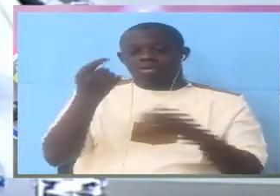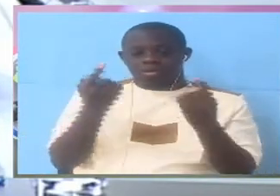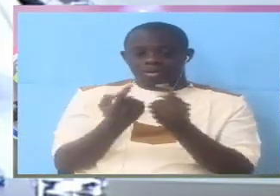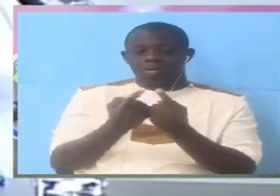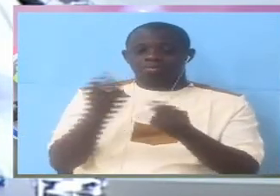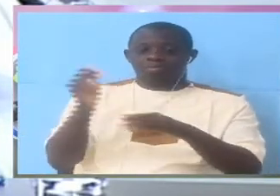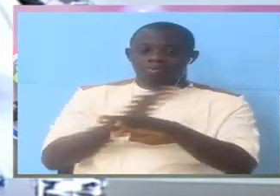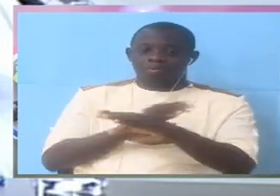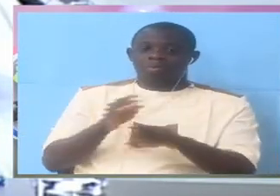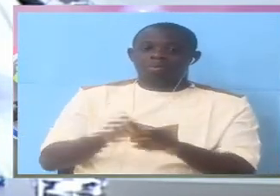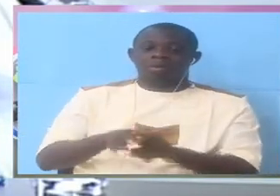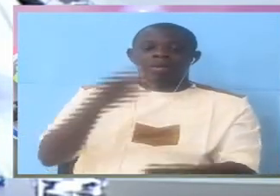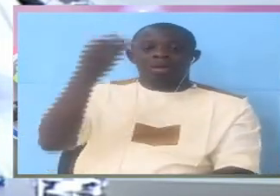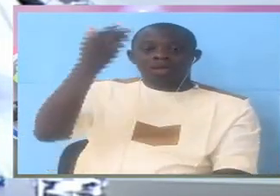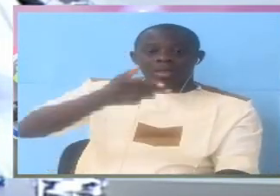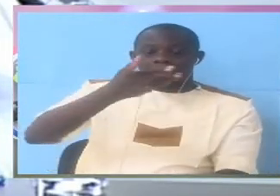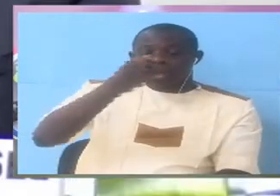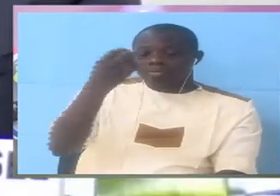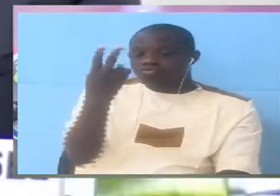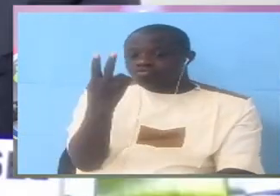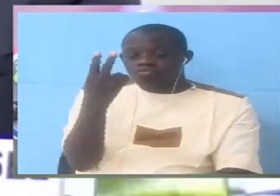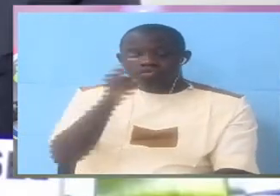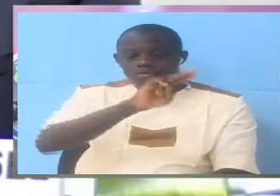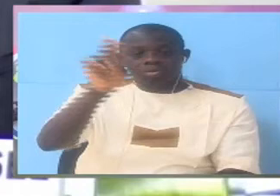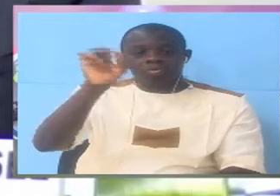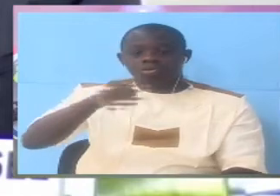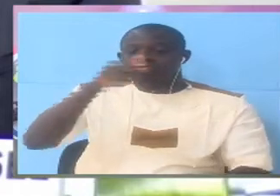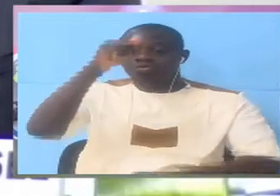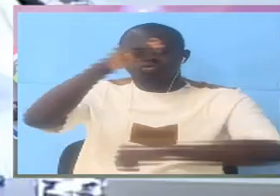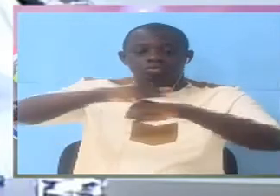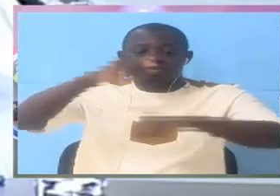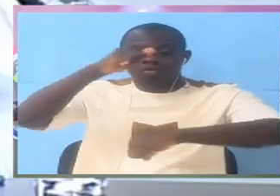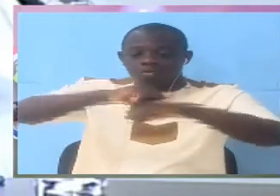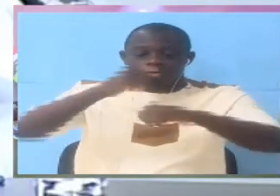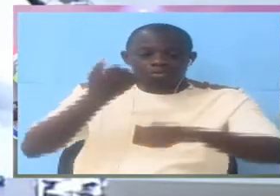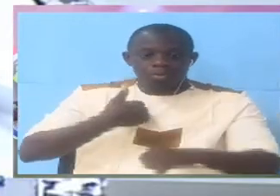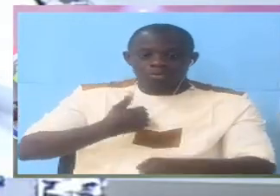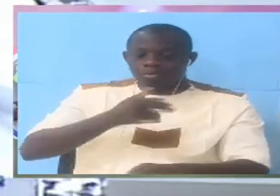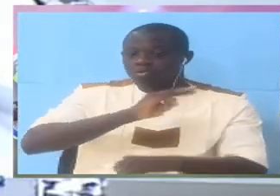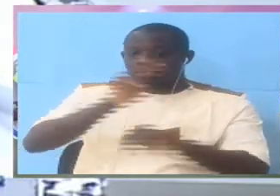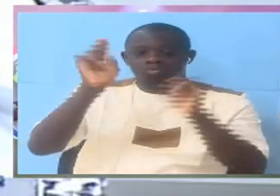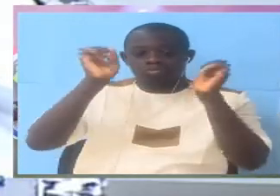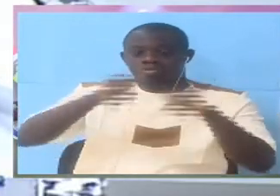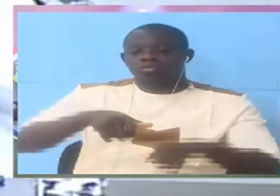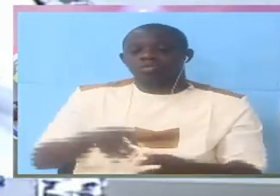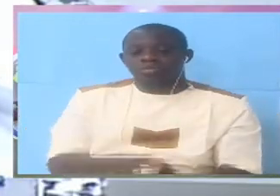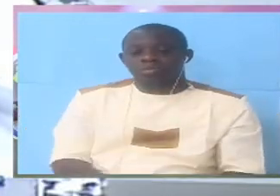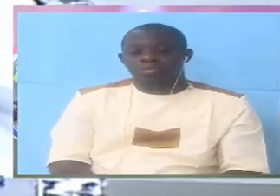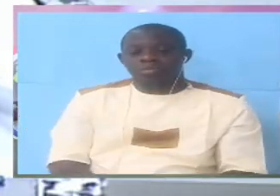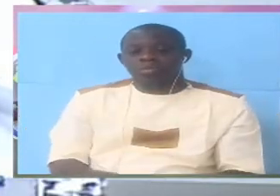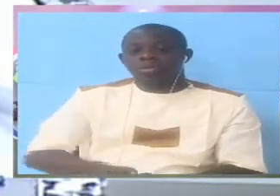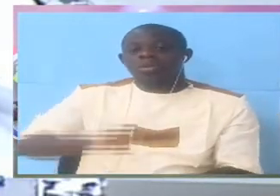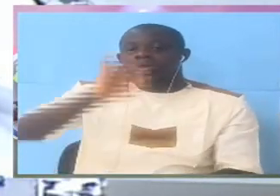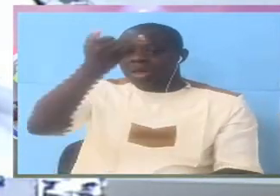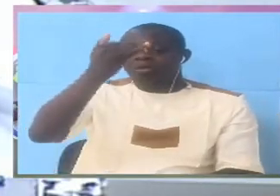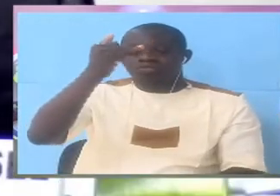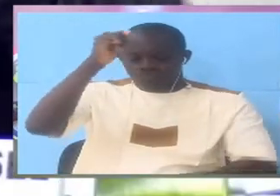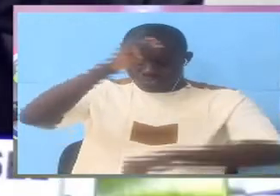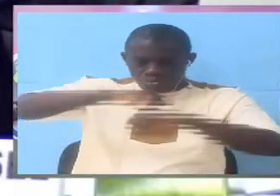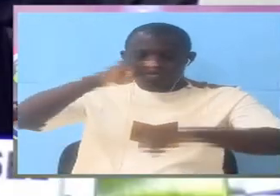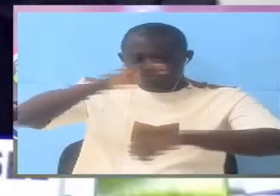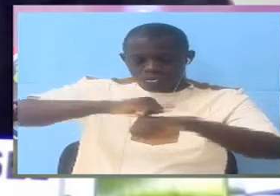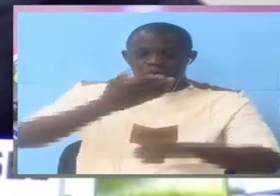1992, you would not torture people willy-nilly, would you? 1992, we do tortures. Oh, thank you very